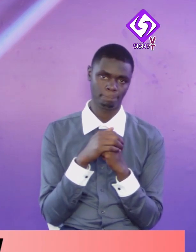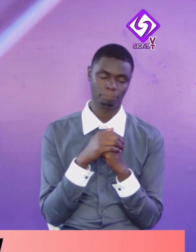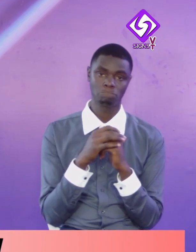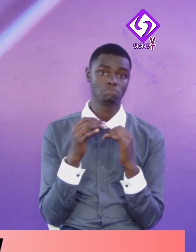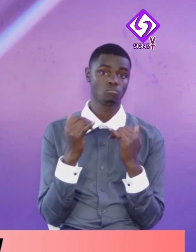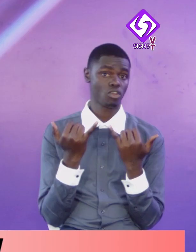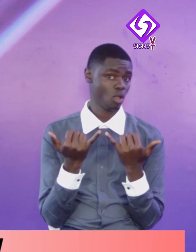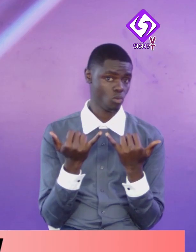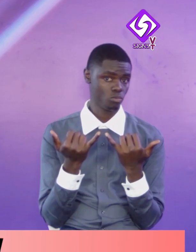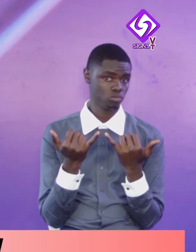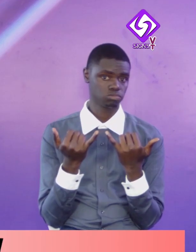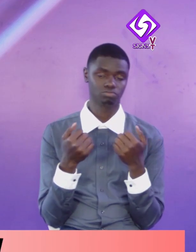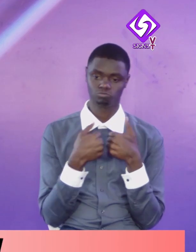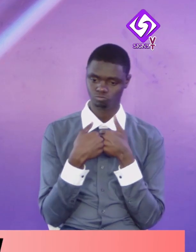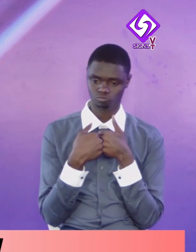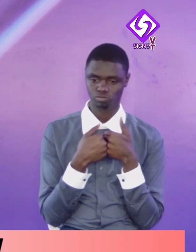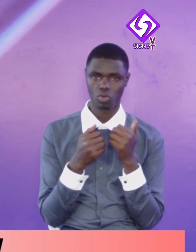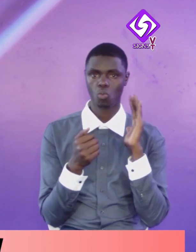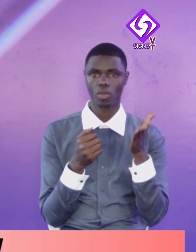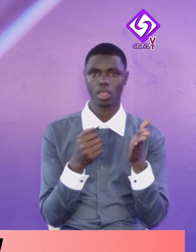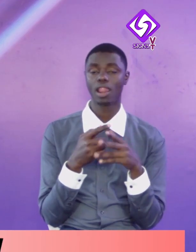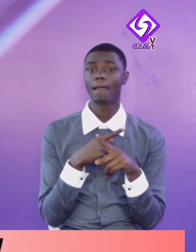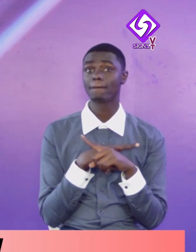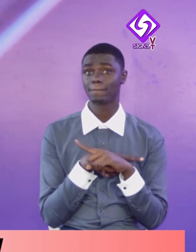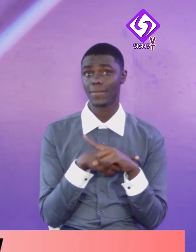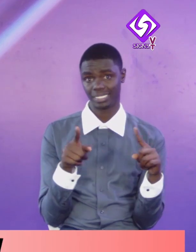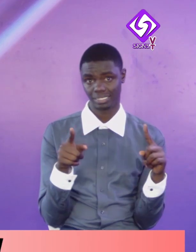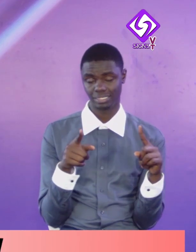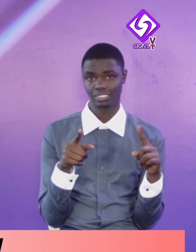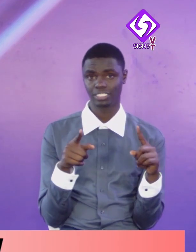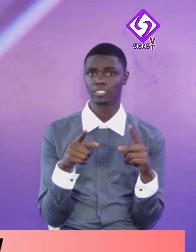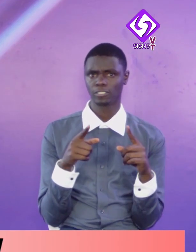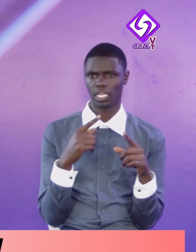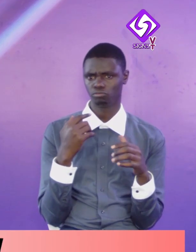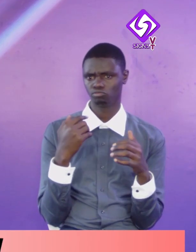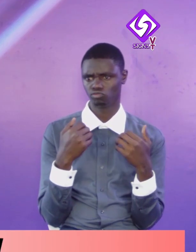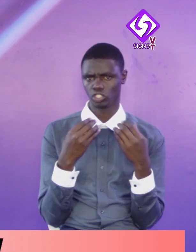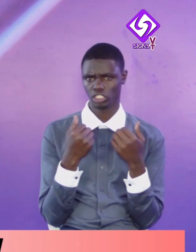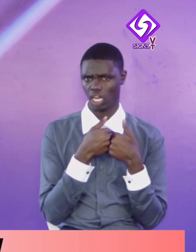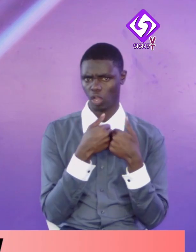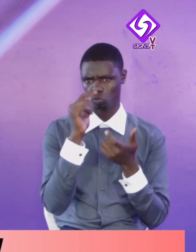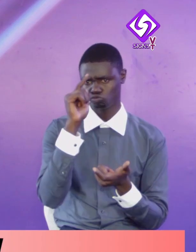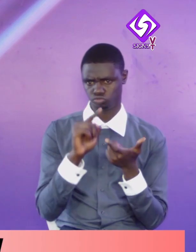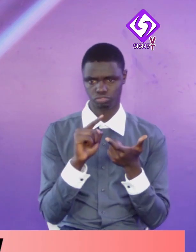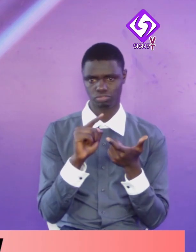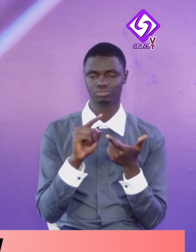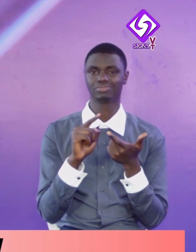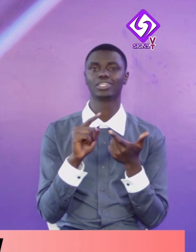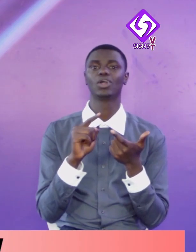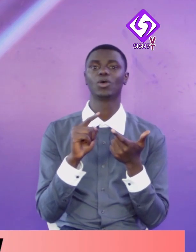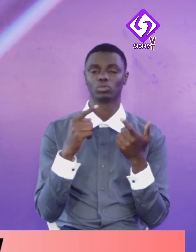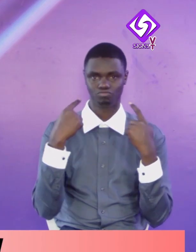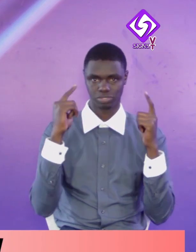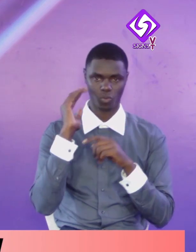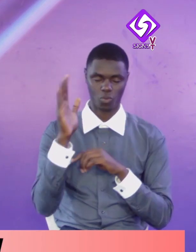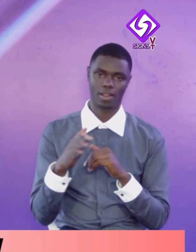now, he will be struggling, but when he gains that momentum, then he will be good to go.